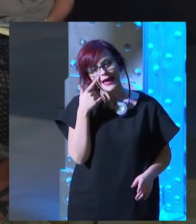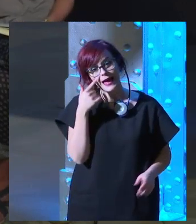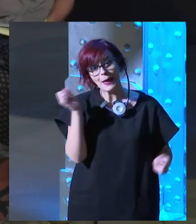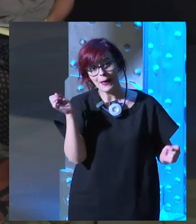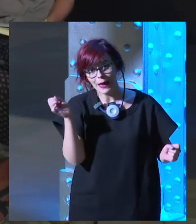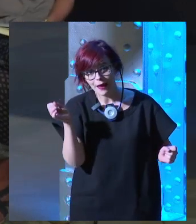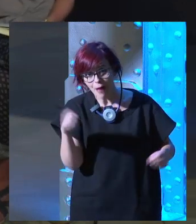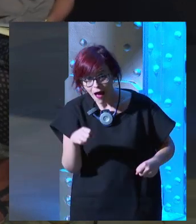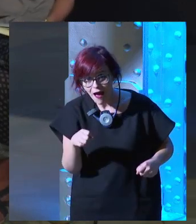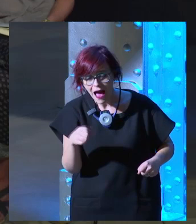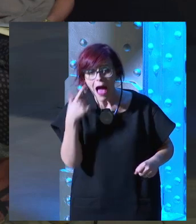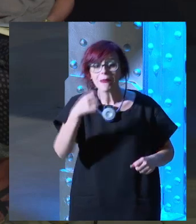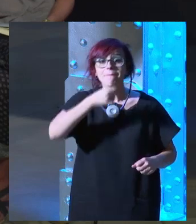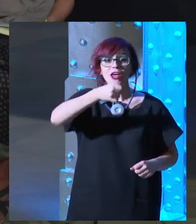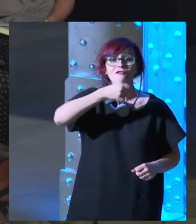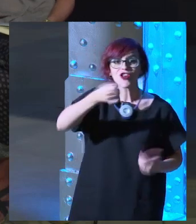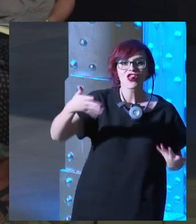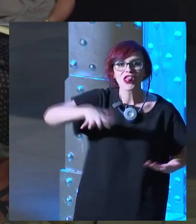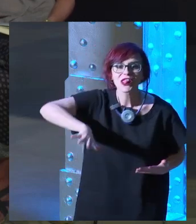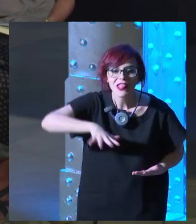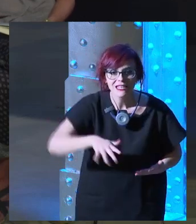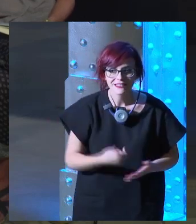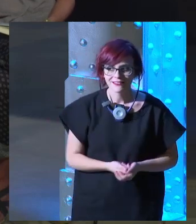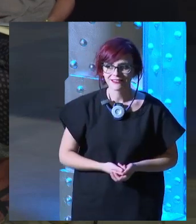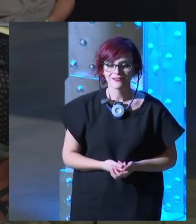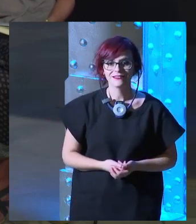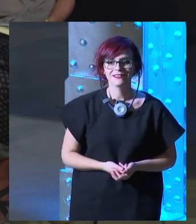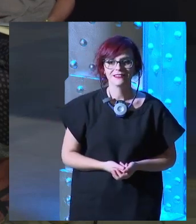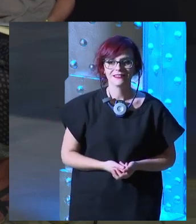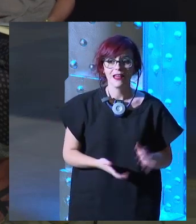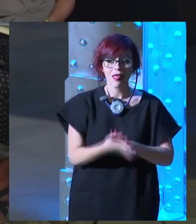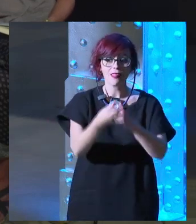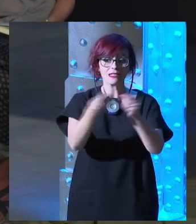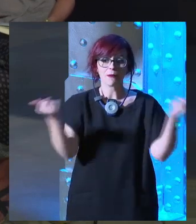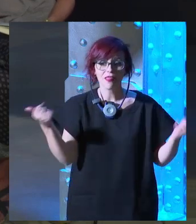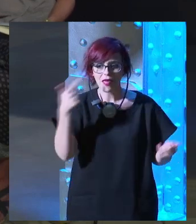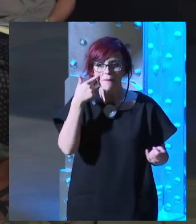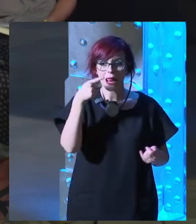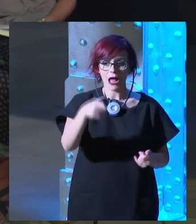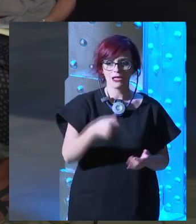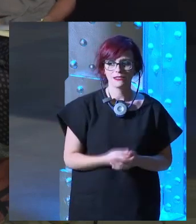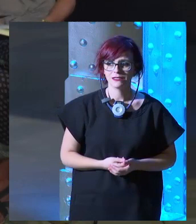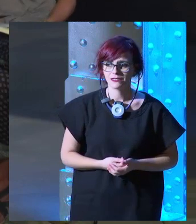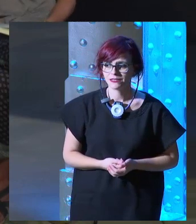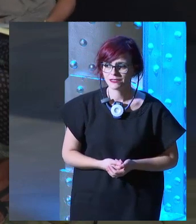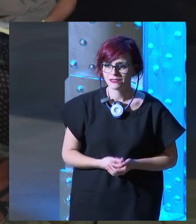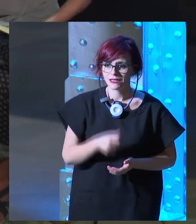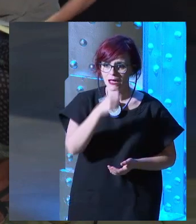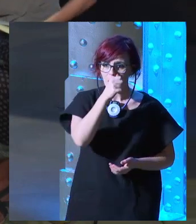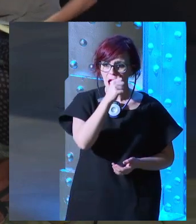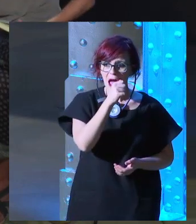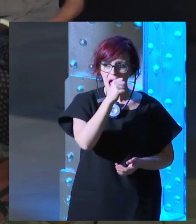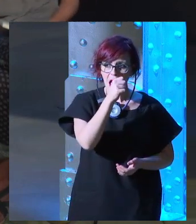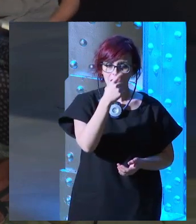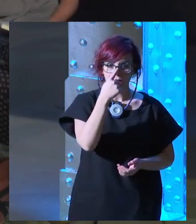Okay. Where's the microphone? I have it. It's gone. Oh, we're doing one up here. Gee, I can't follow this. Hi, Janet. I'm so very